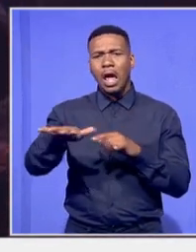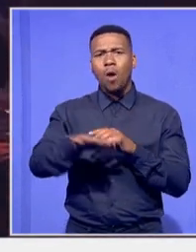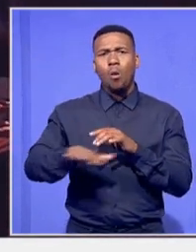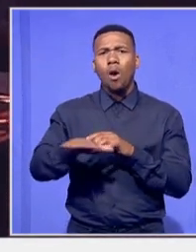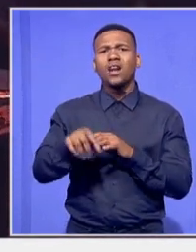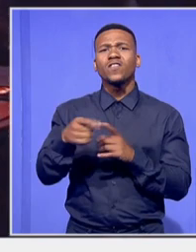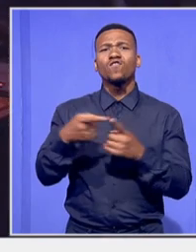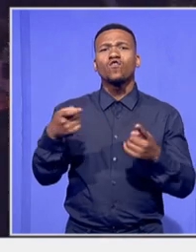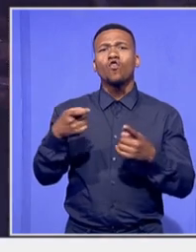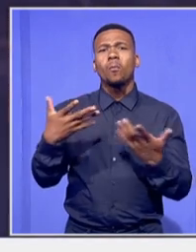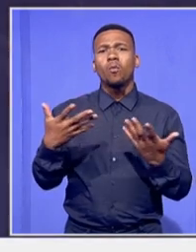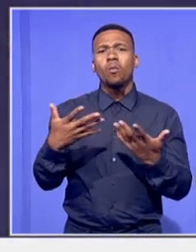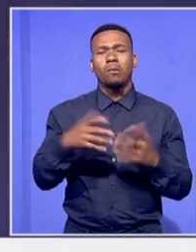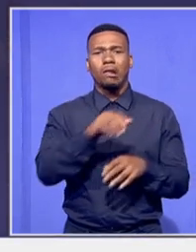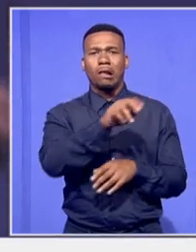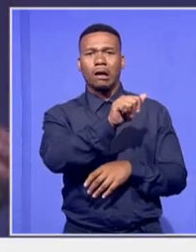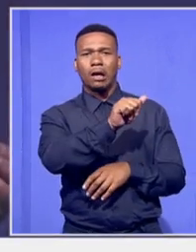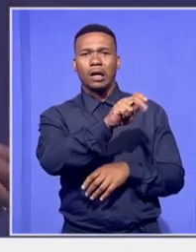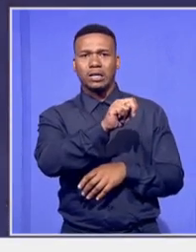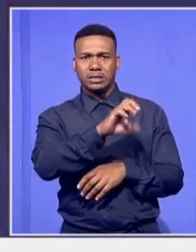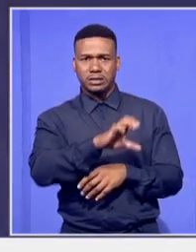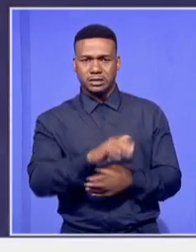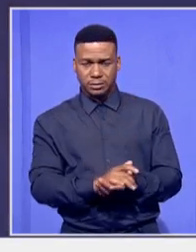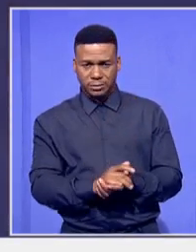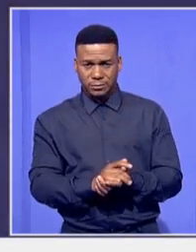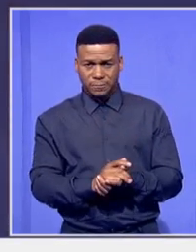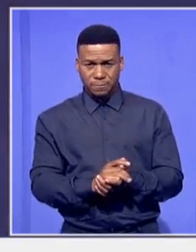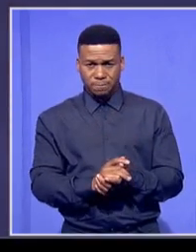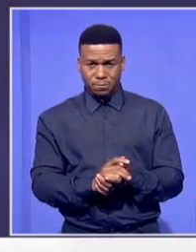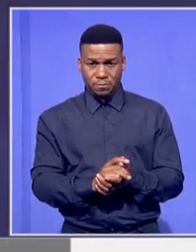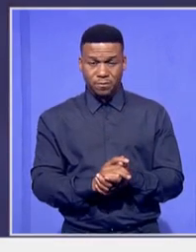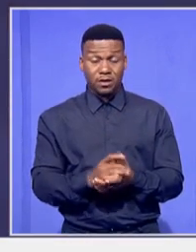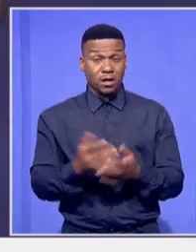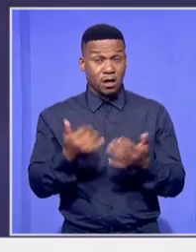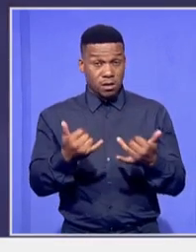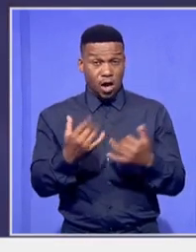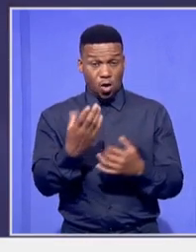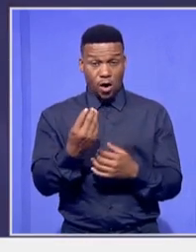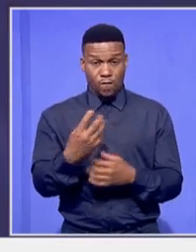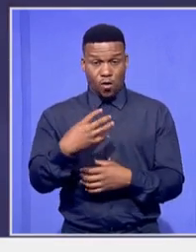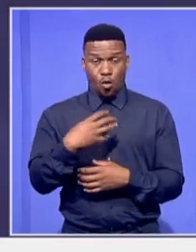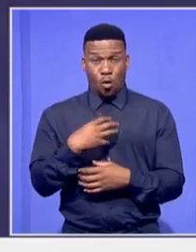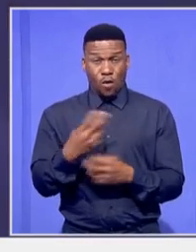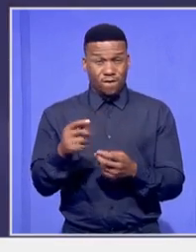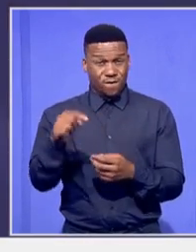now have our first council in the Southern Karoo.